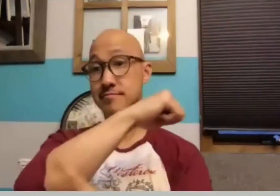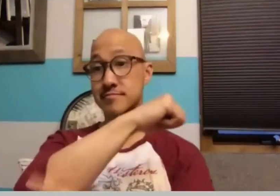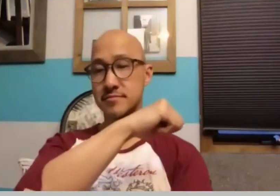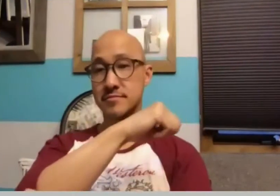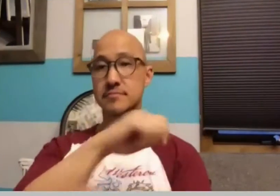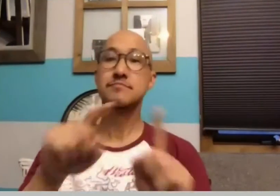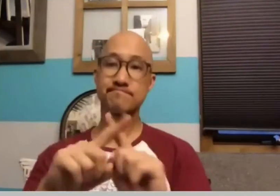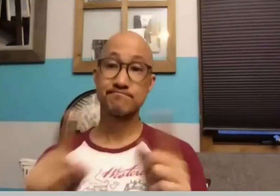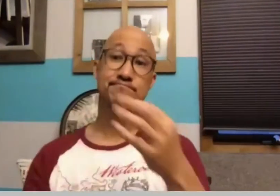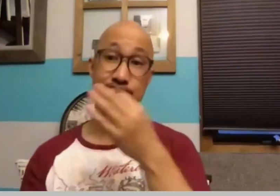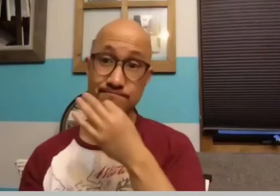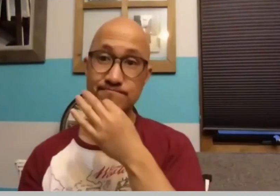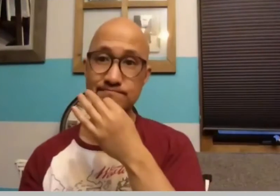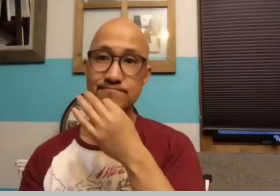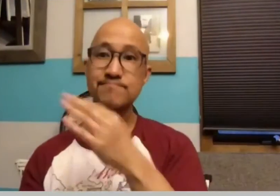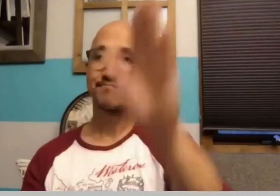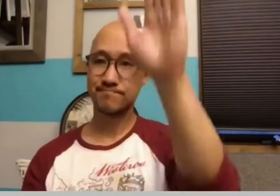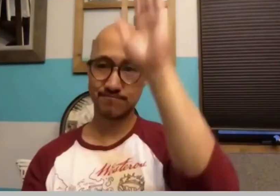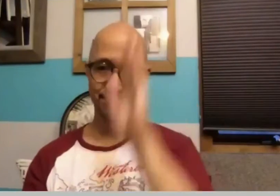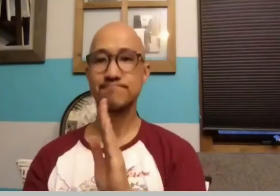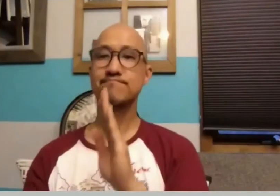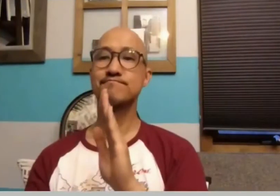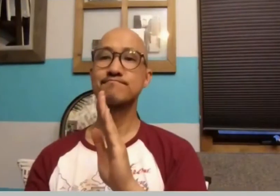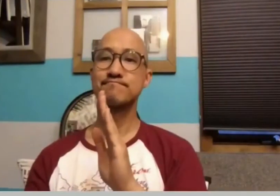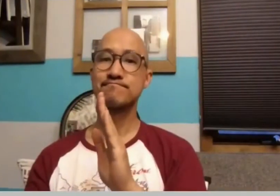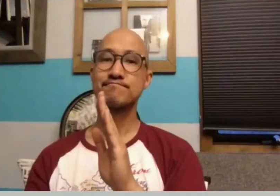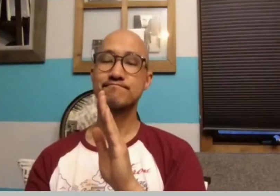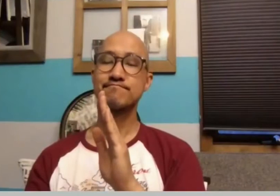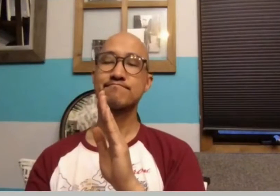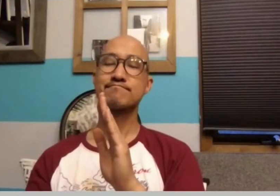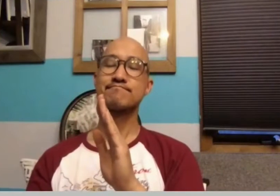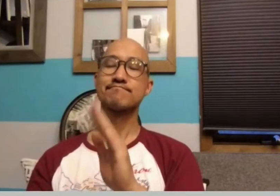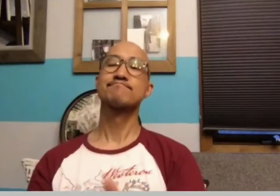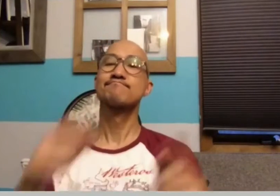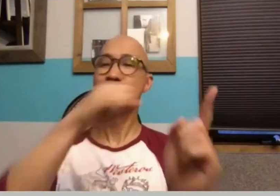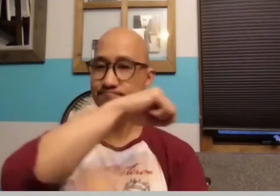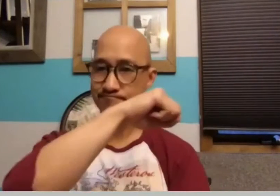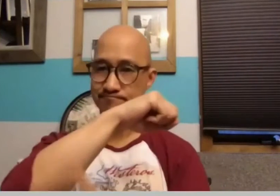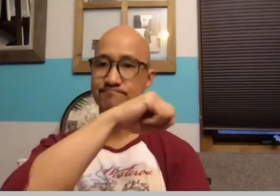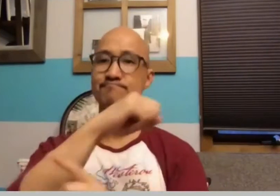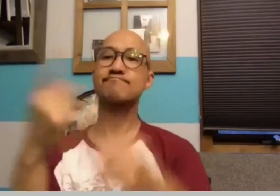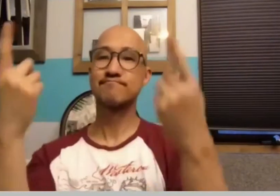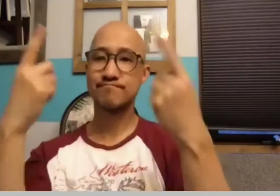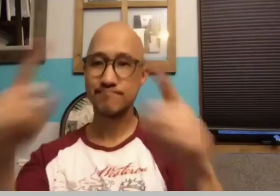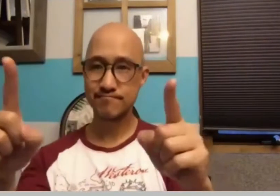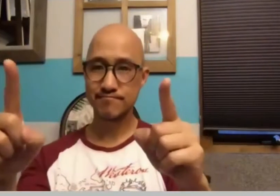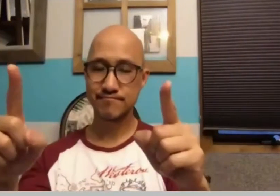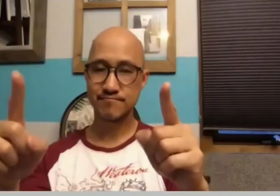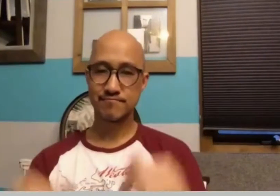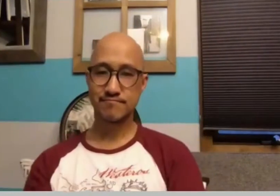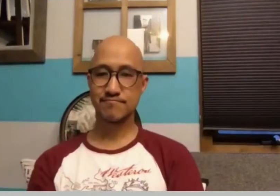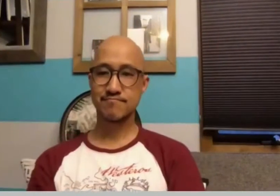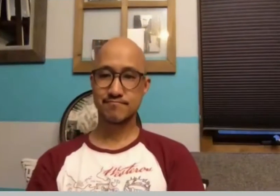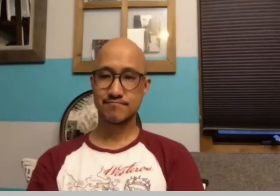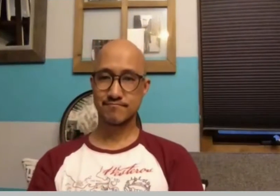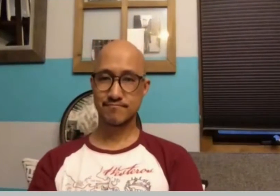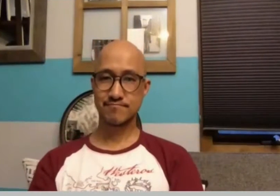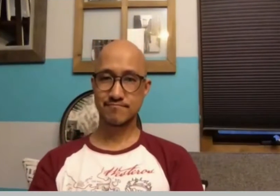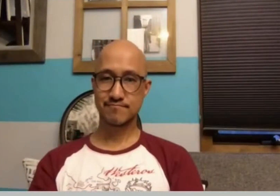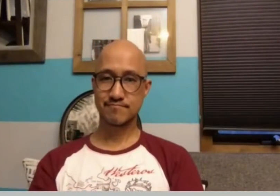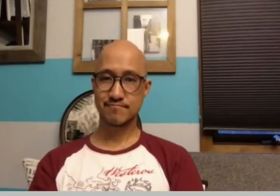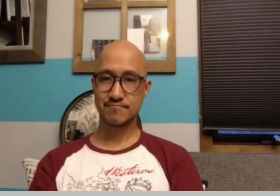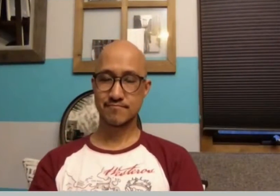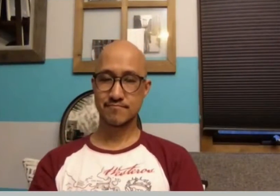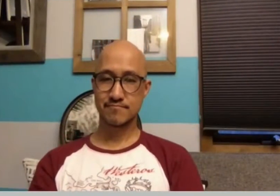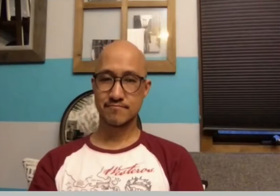books and about the prophets in general is that we get a real glimpse of God's heart here. Up until this point,